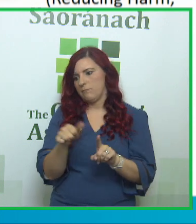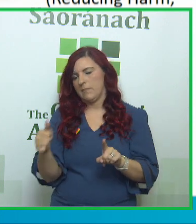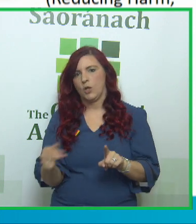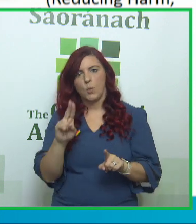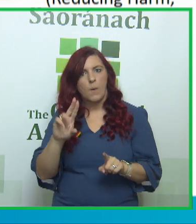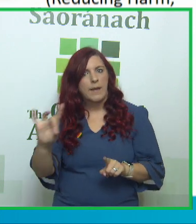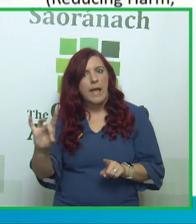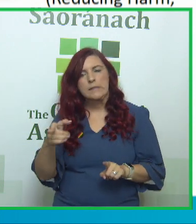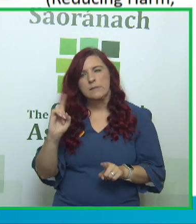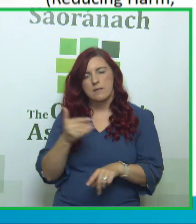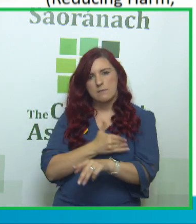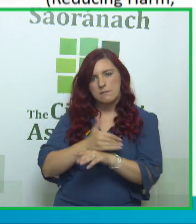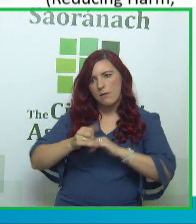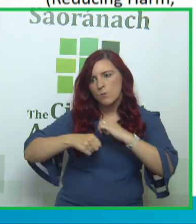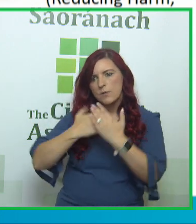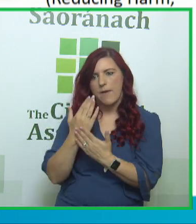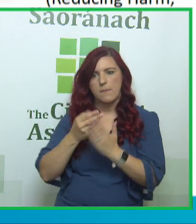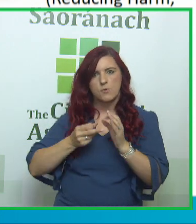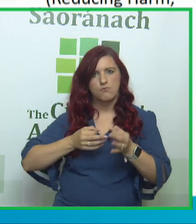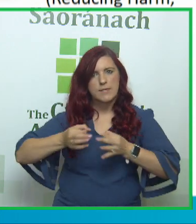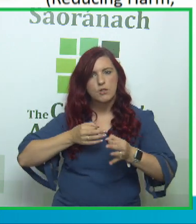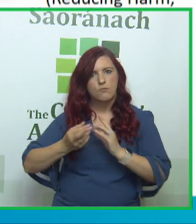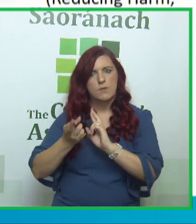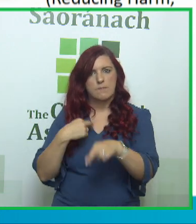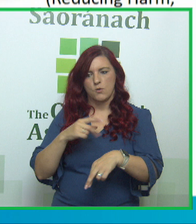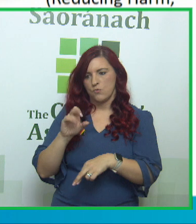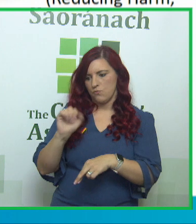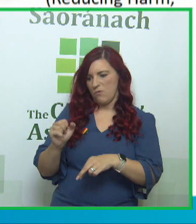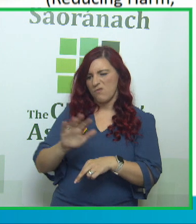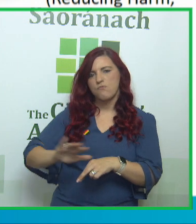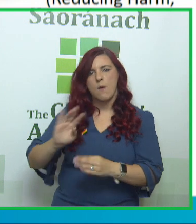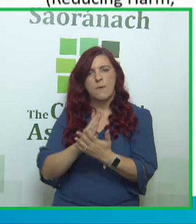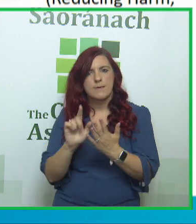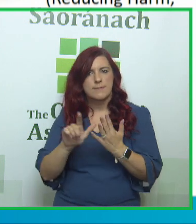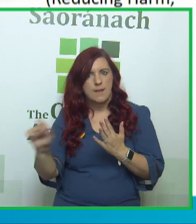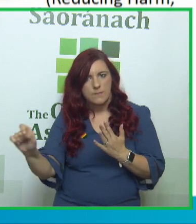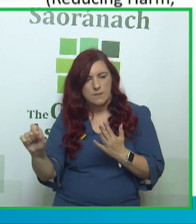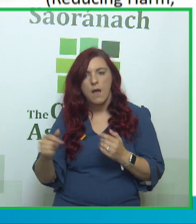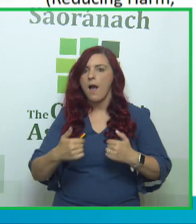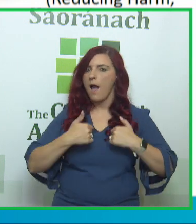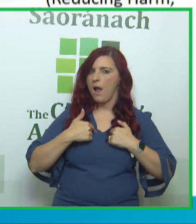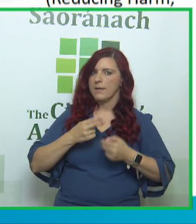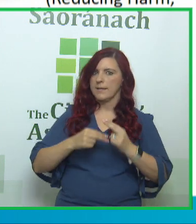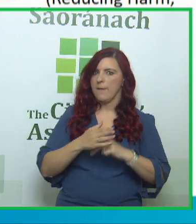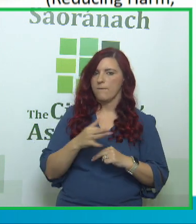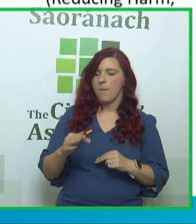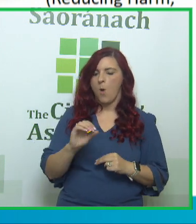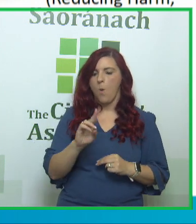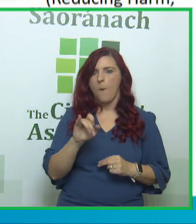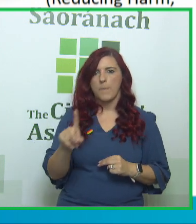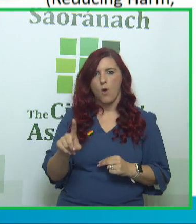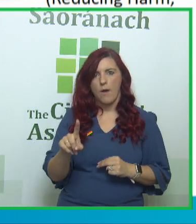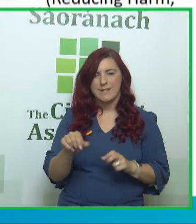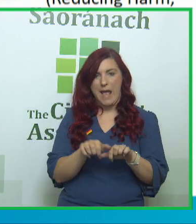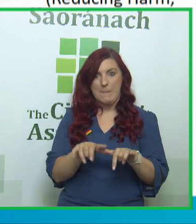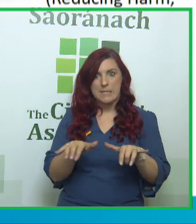in the UK would have been developing strategic responses to drugs in the 70s. Ours was born out of the opioid epidemic, which we